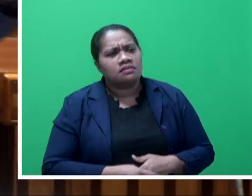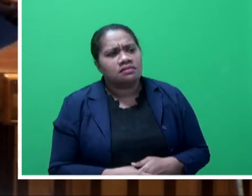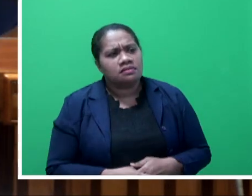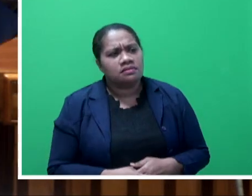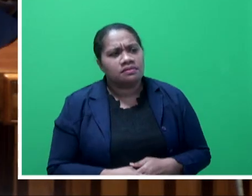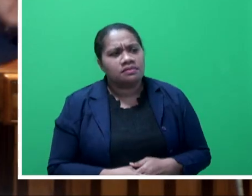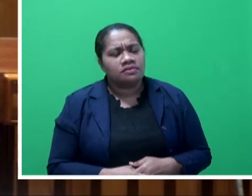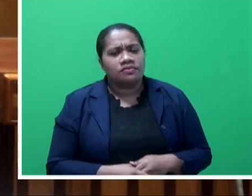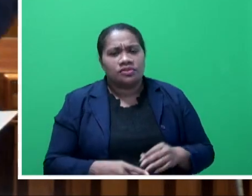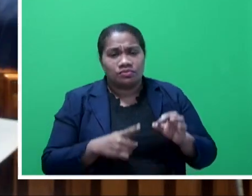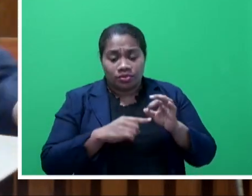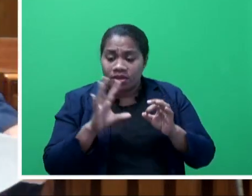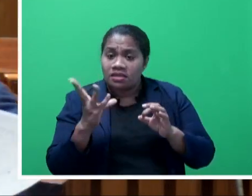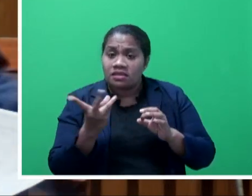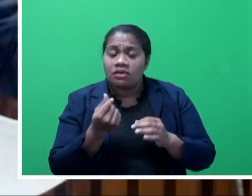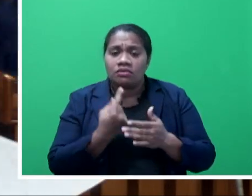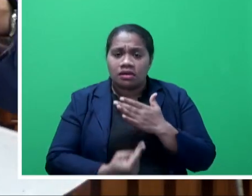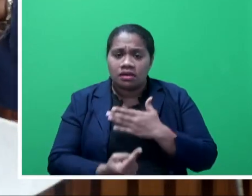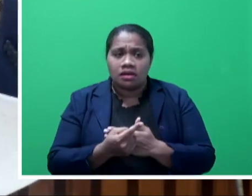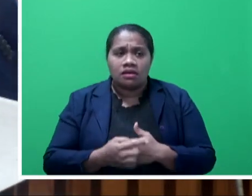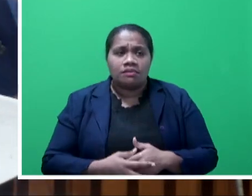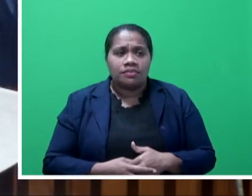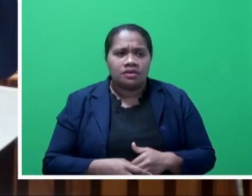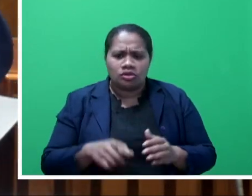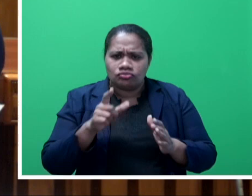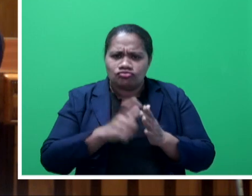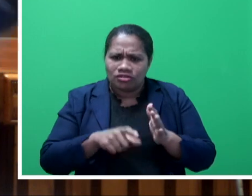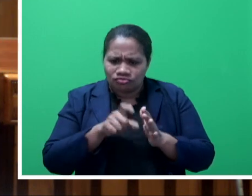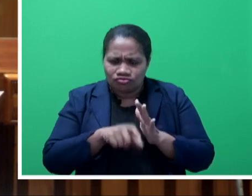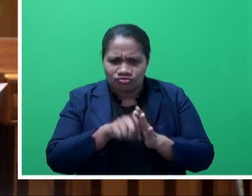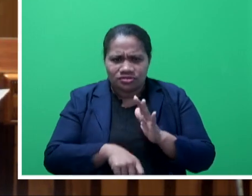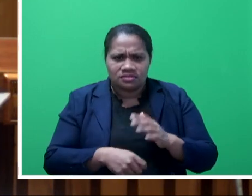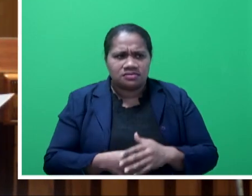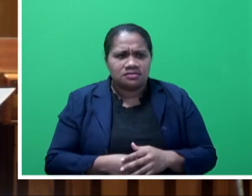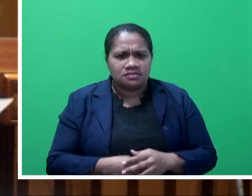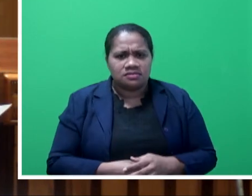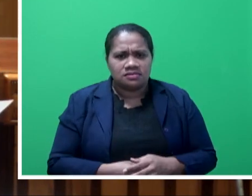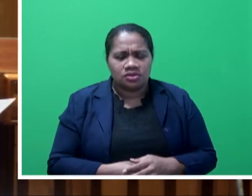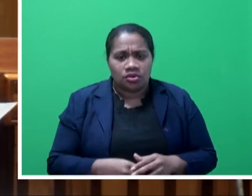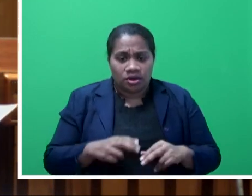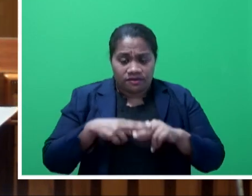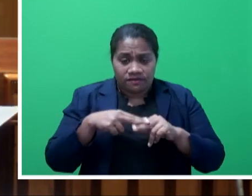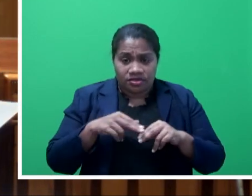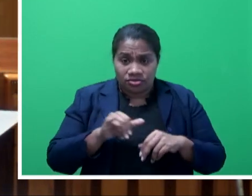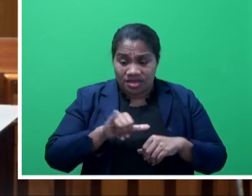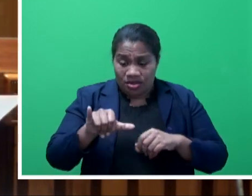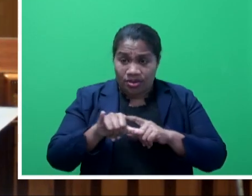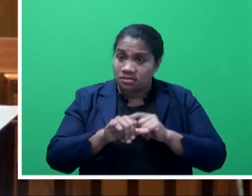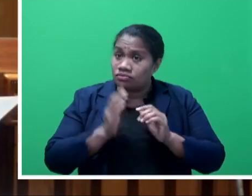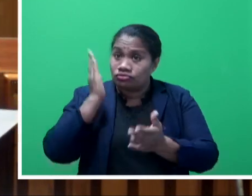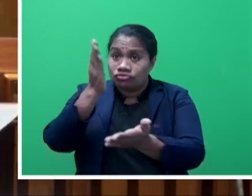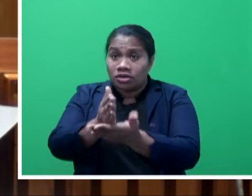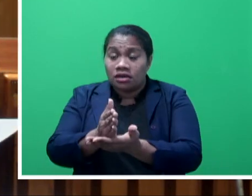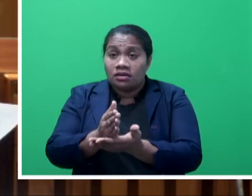were charging actually excess to us. When Fiji Airways went directly to London to negotiate, they were